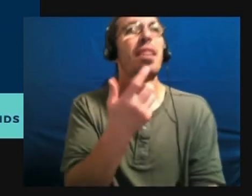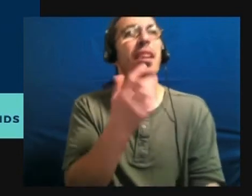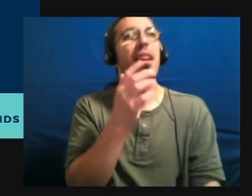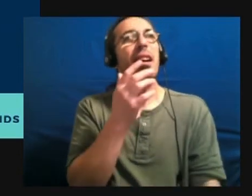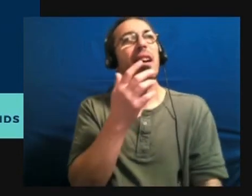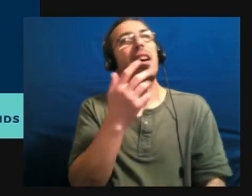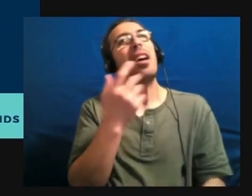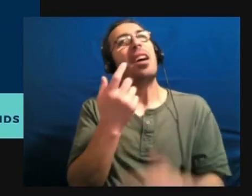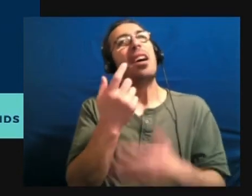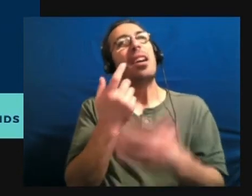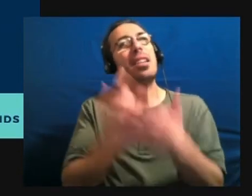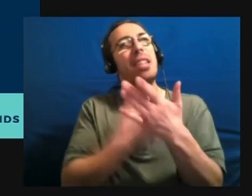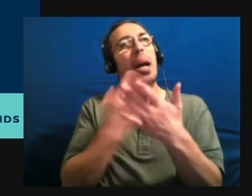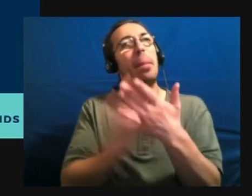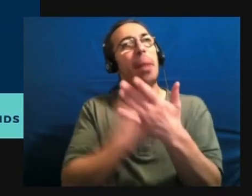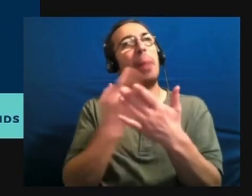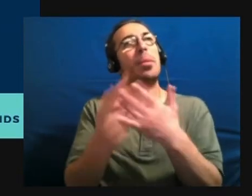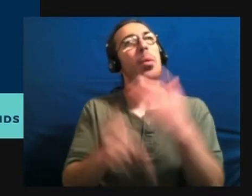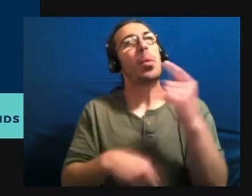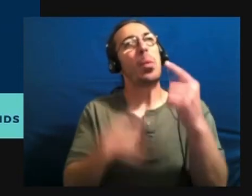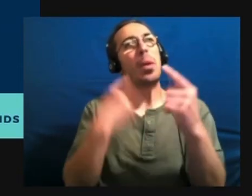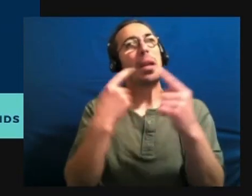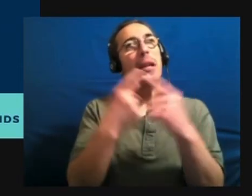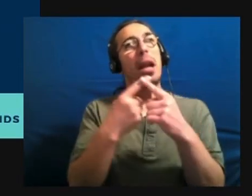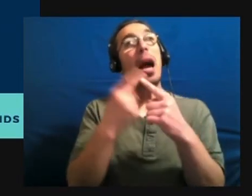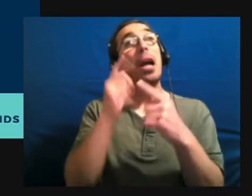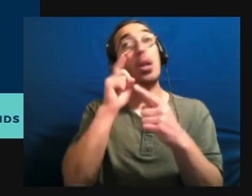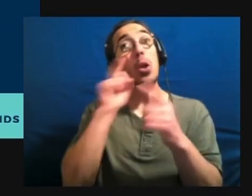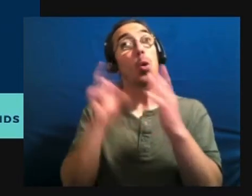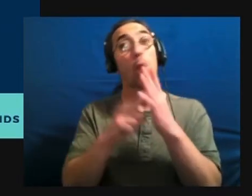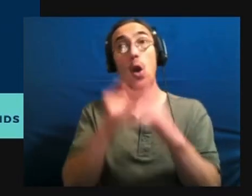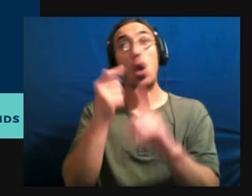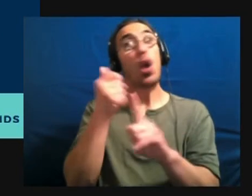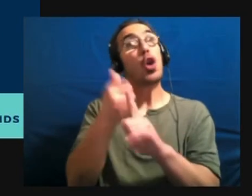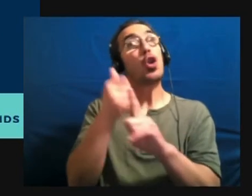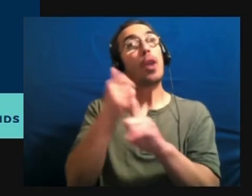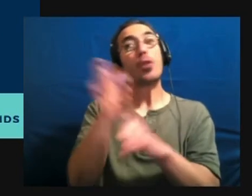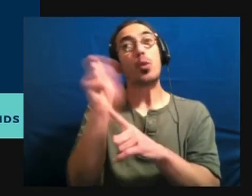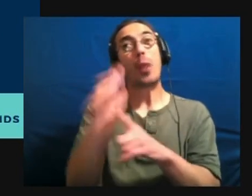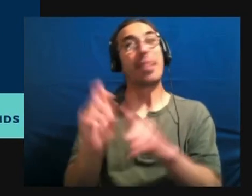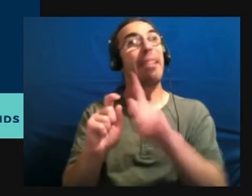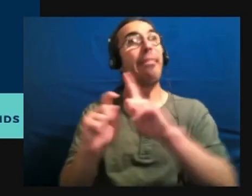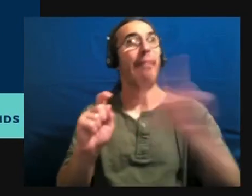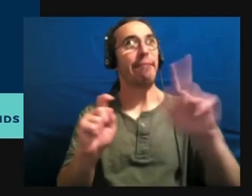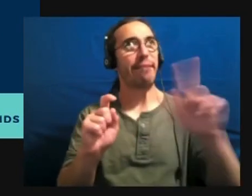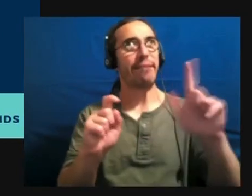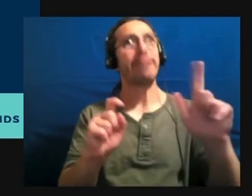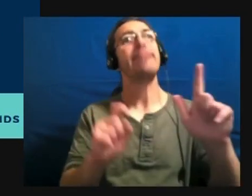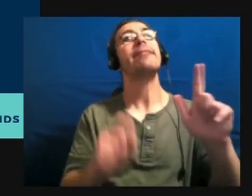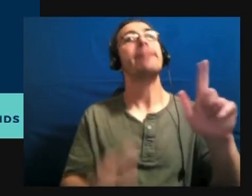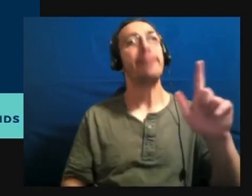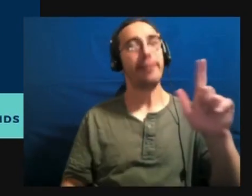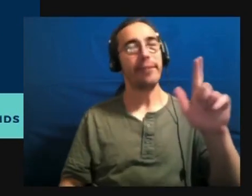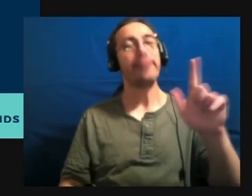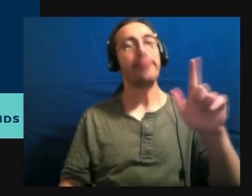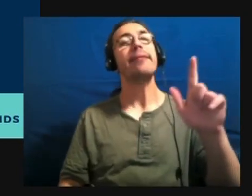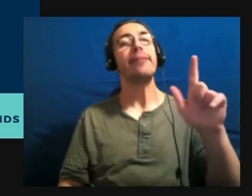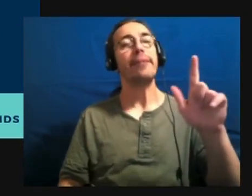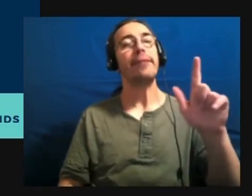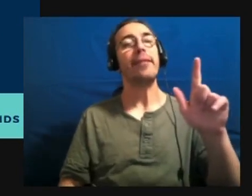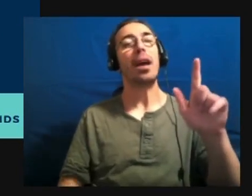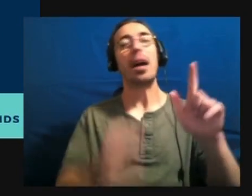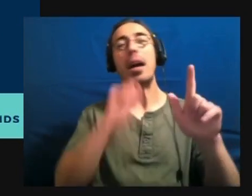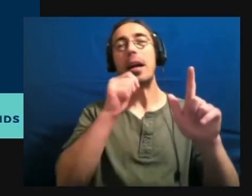we noticed that she was left-handed, left-handedness is highly correlated with being autistic. Not every lefty